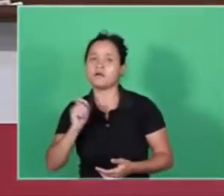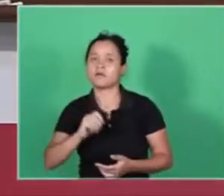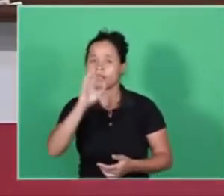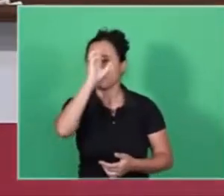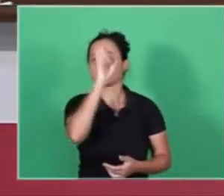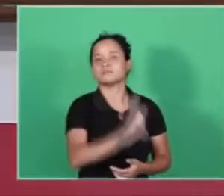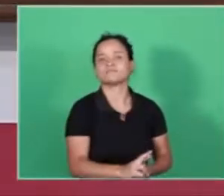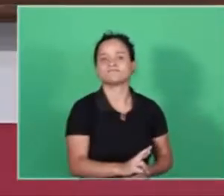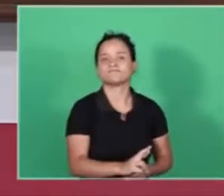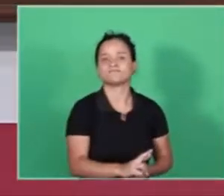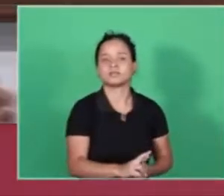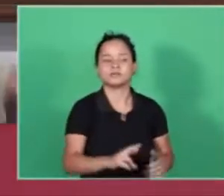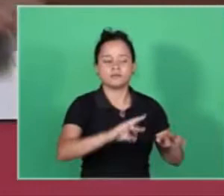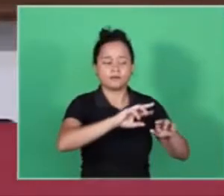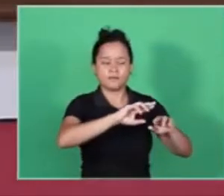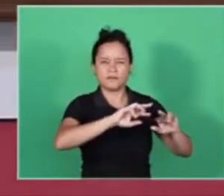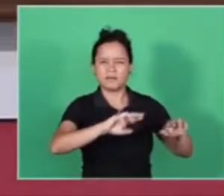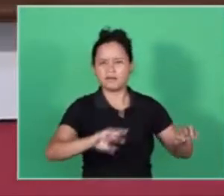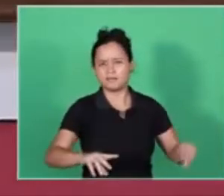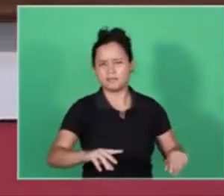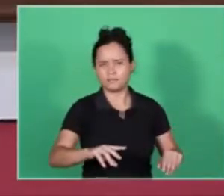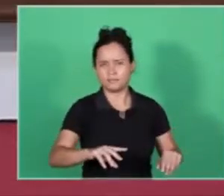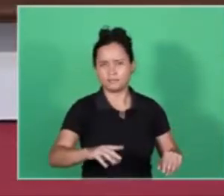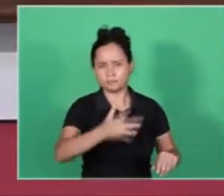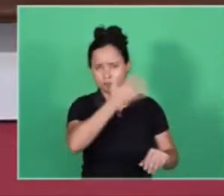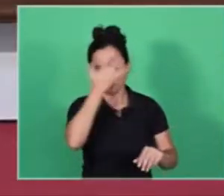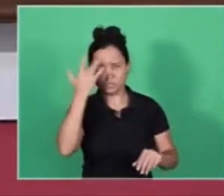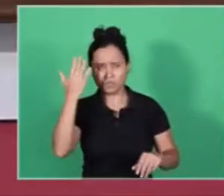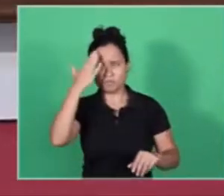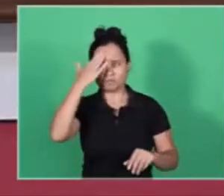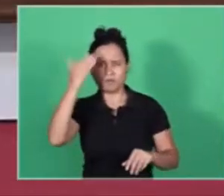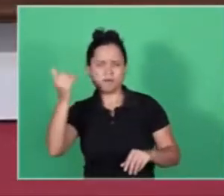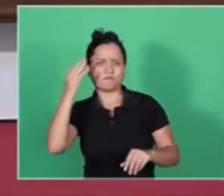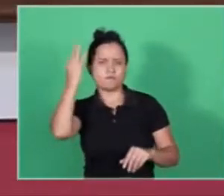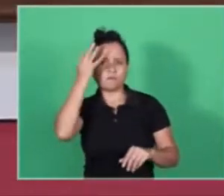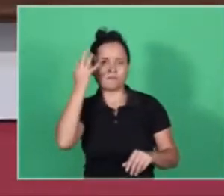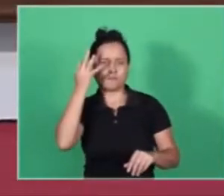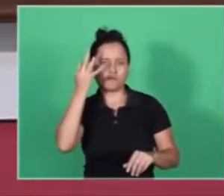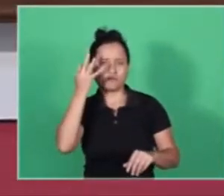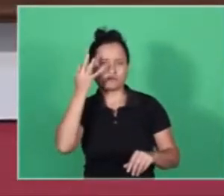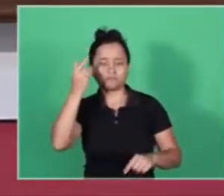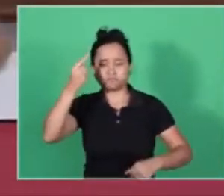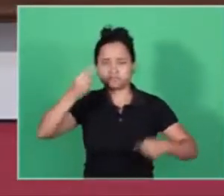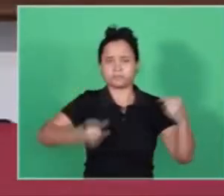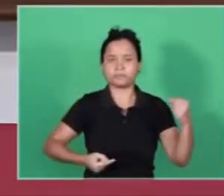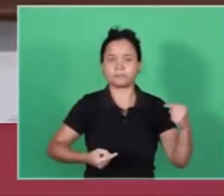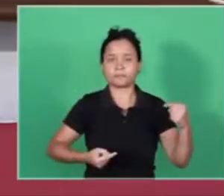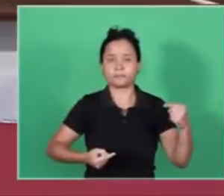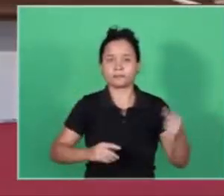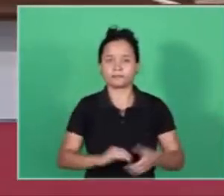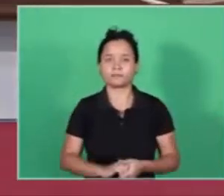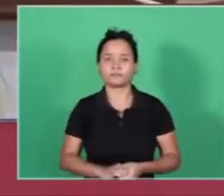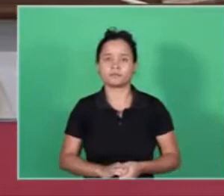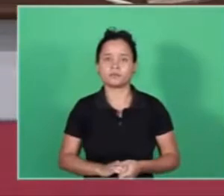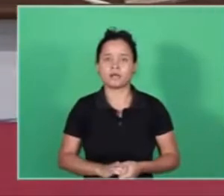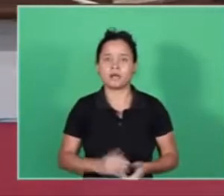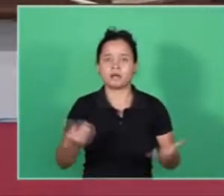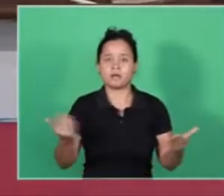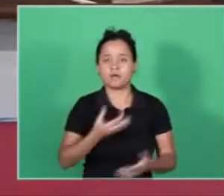Augustine entered, then Aquinas, and when Luther came, Thomas